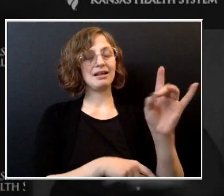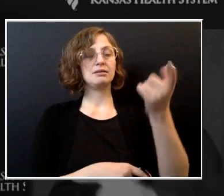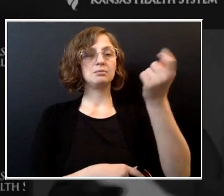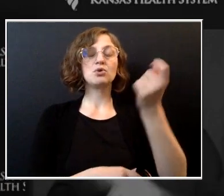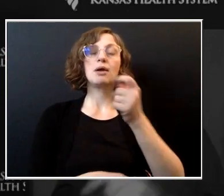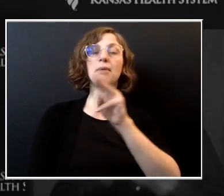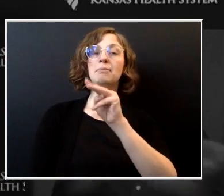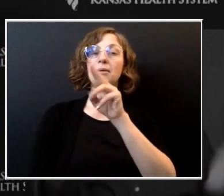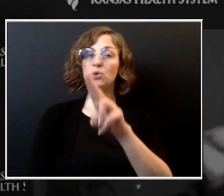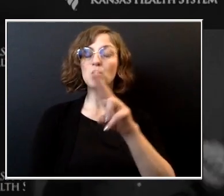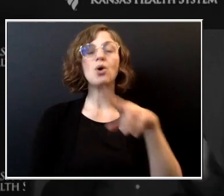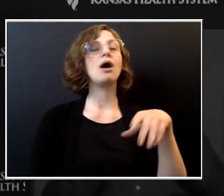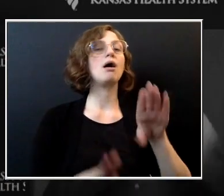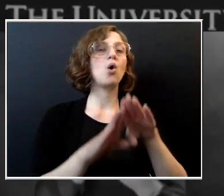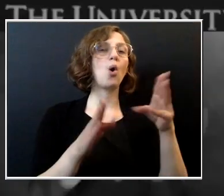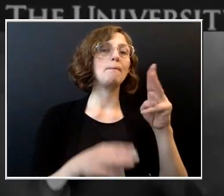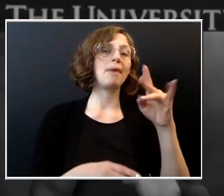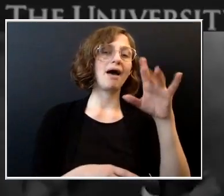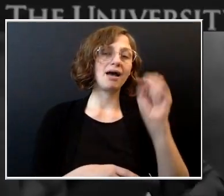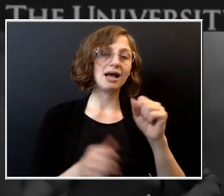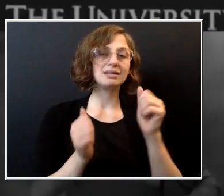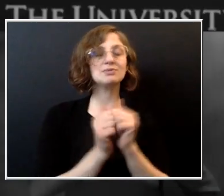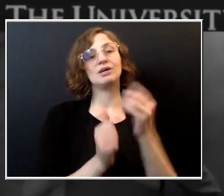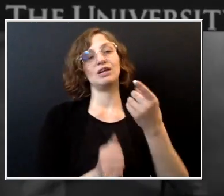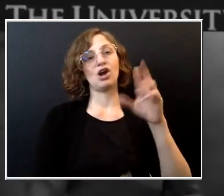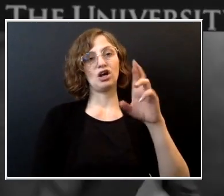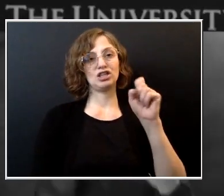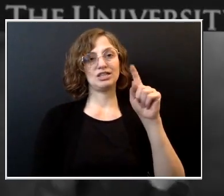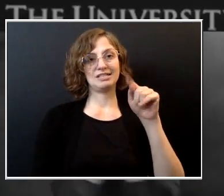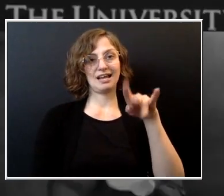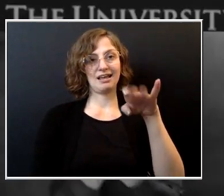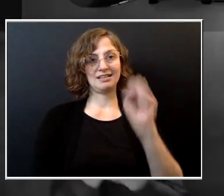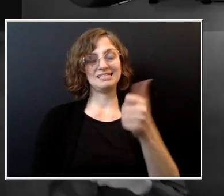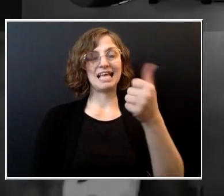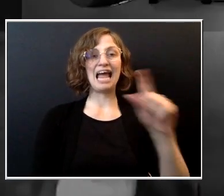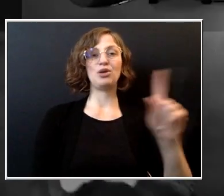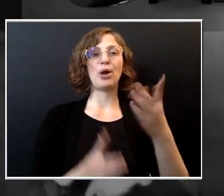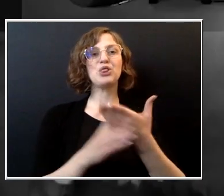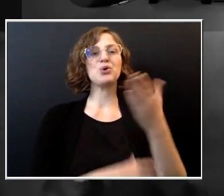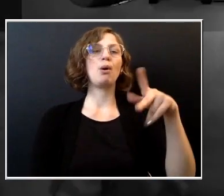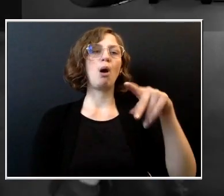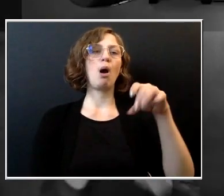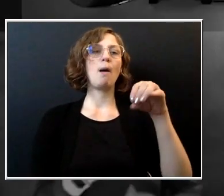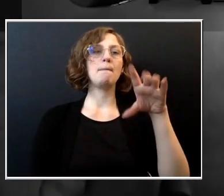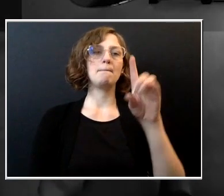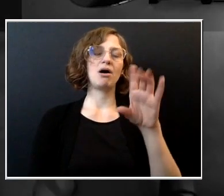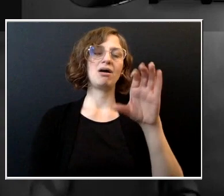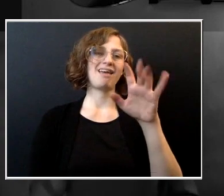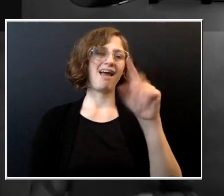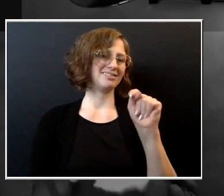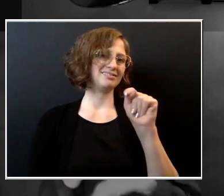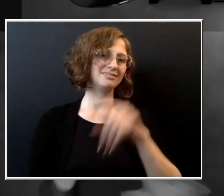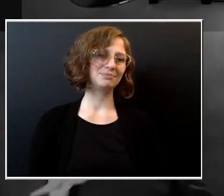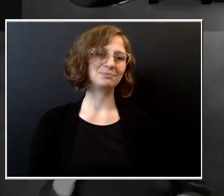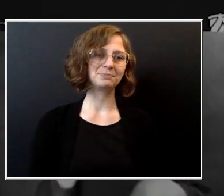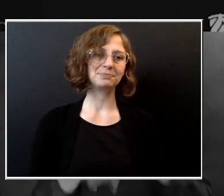Open Mics with Dr. Stites podcast. Now everywhere podcasts are available.